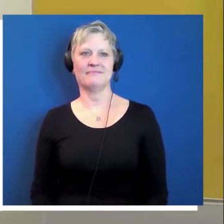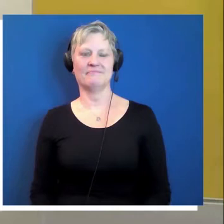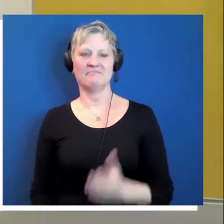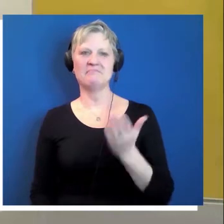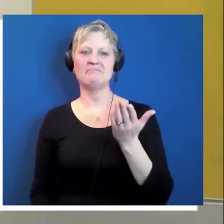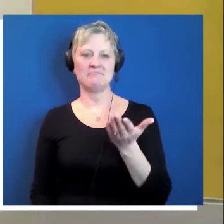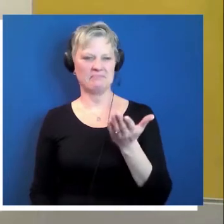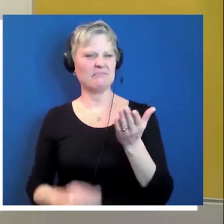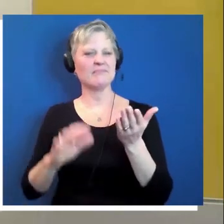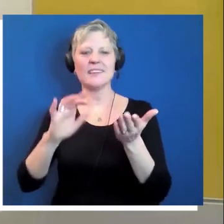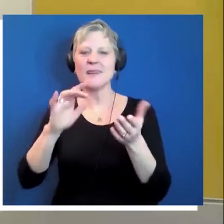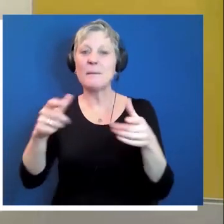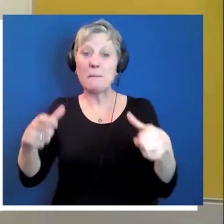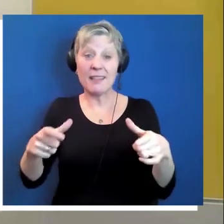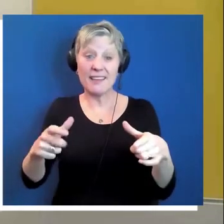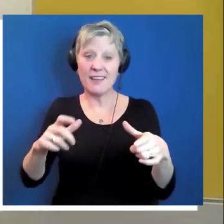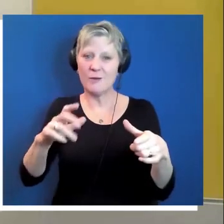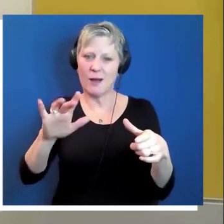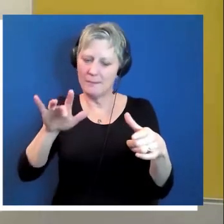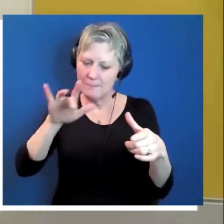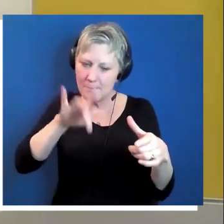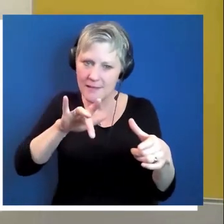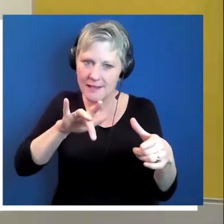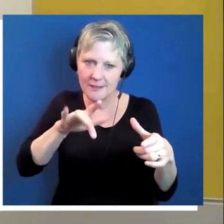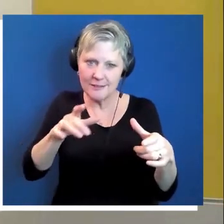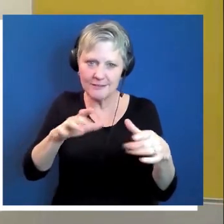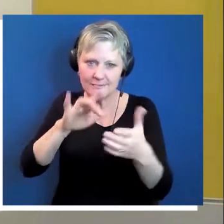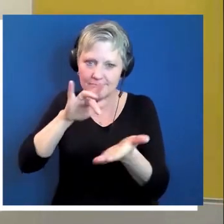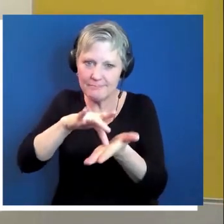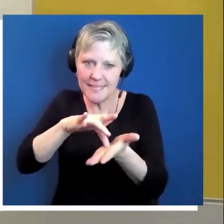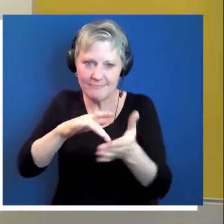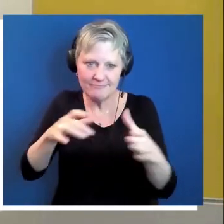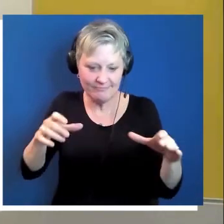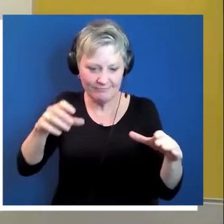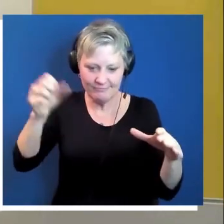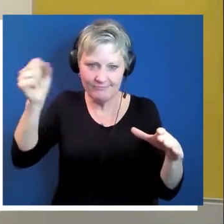and go right down the center of the plate, just like so.